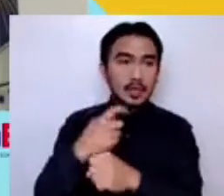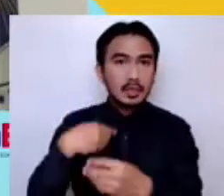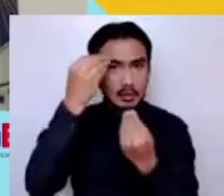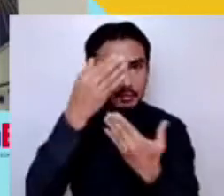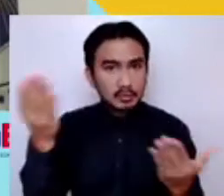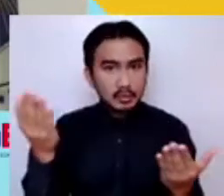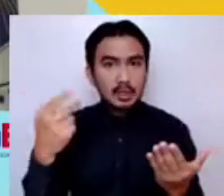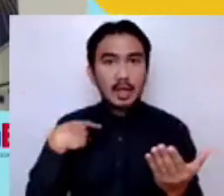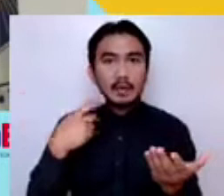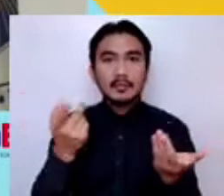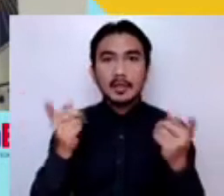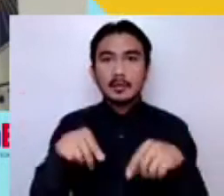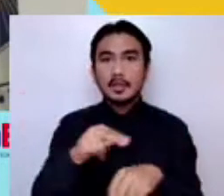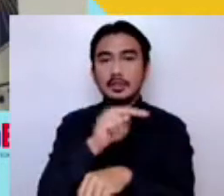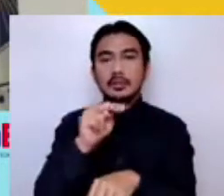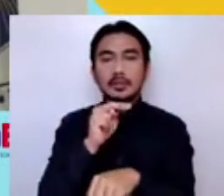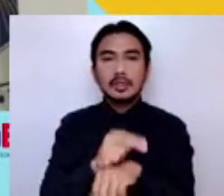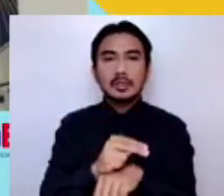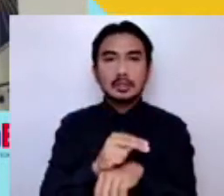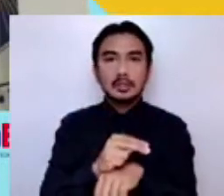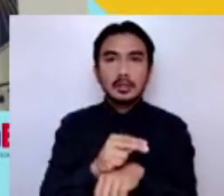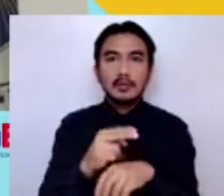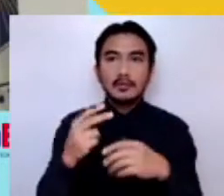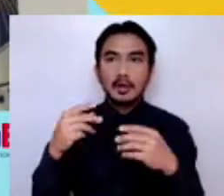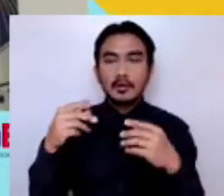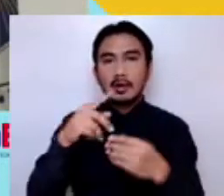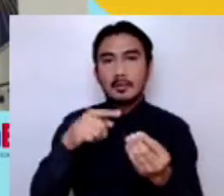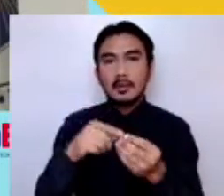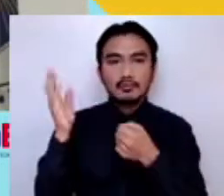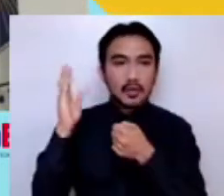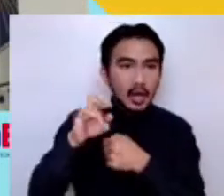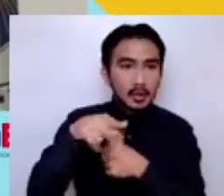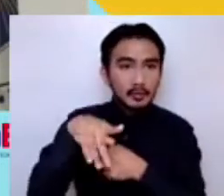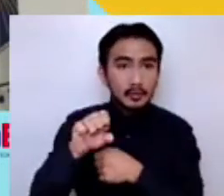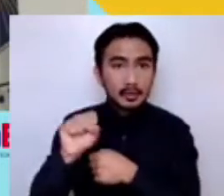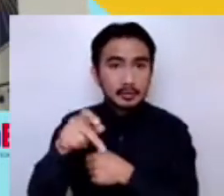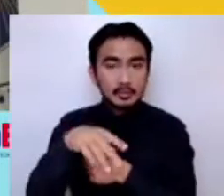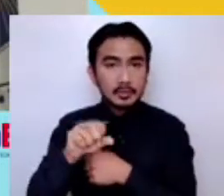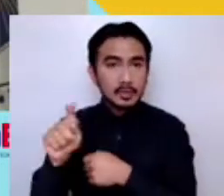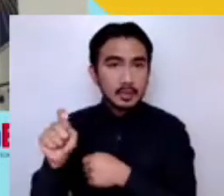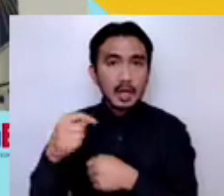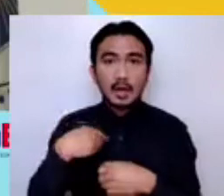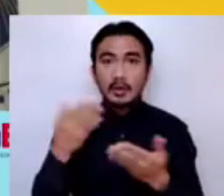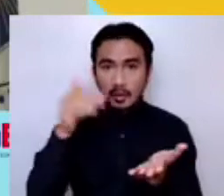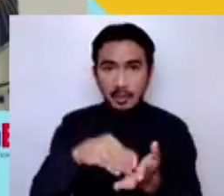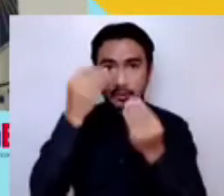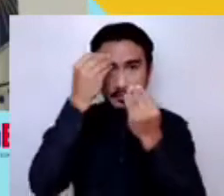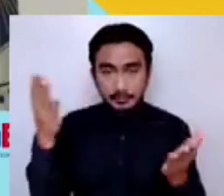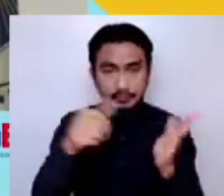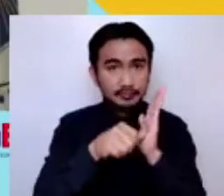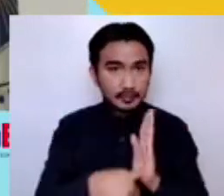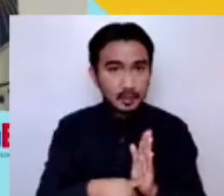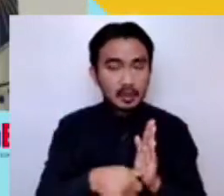national broadcast of the RPMS-PPST, but I will repeat this again for this year because